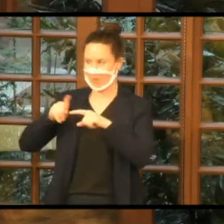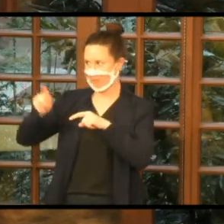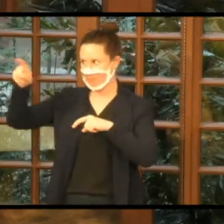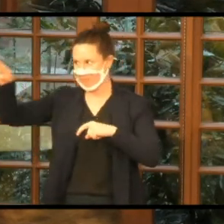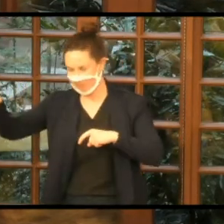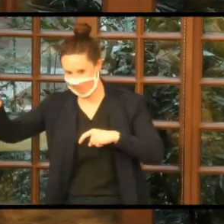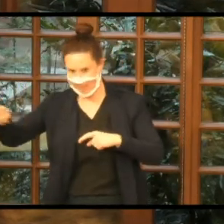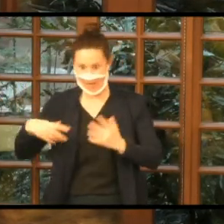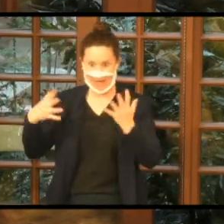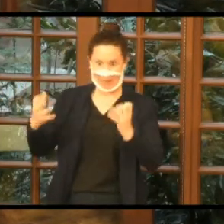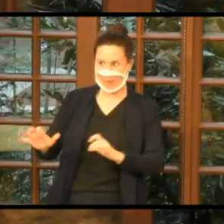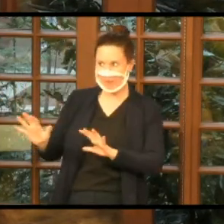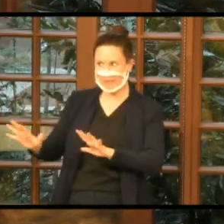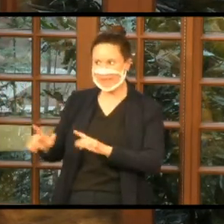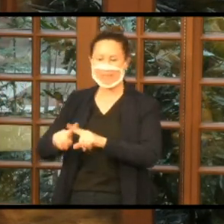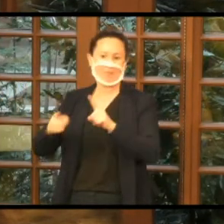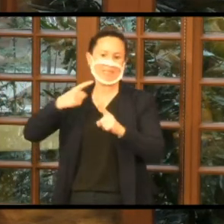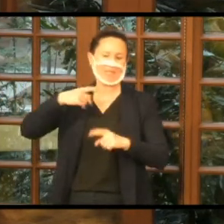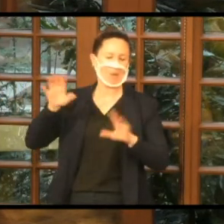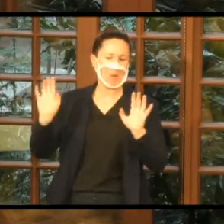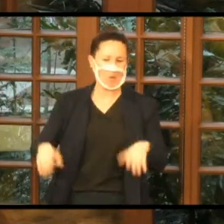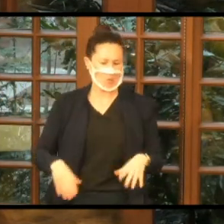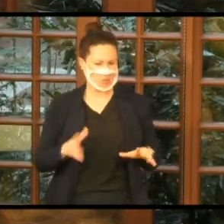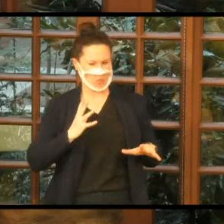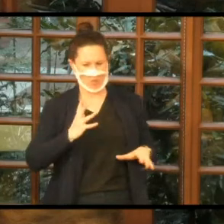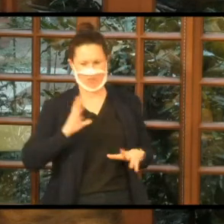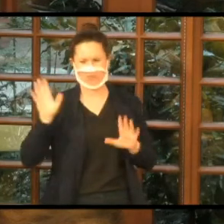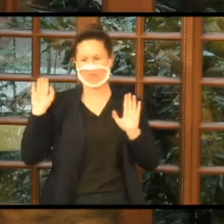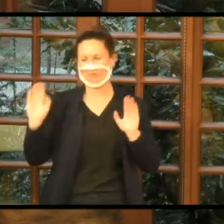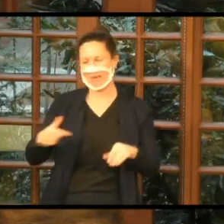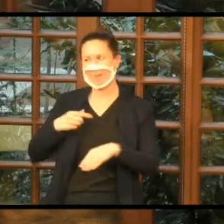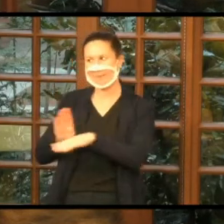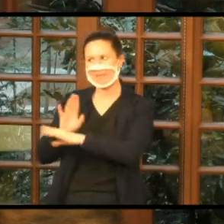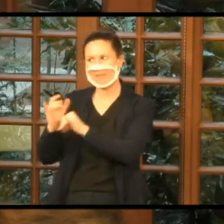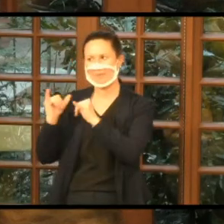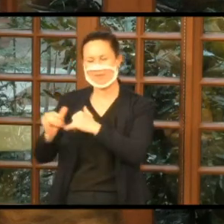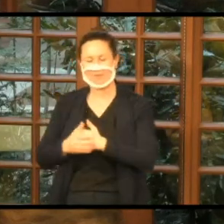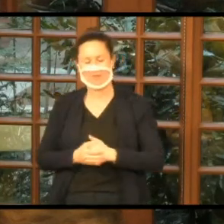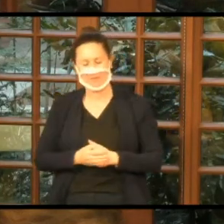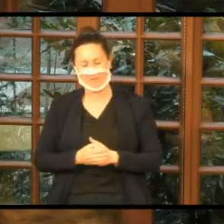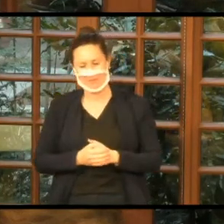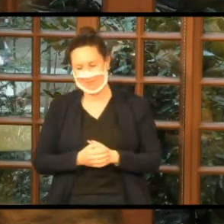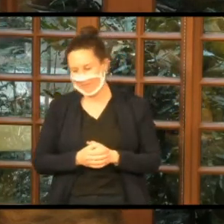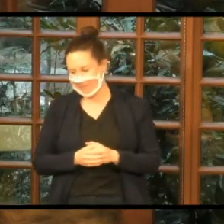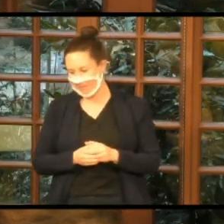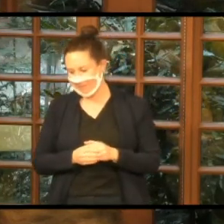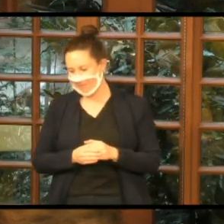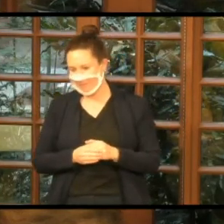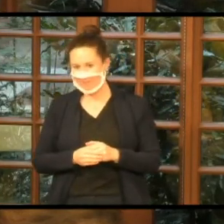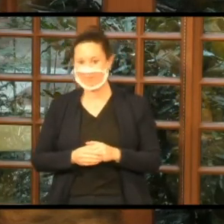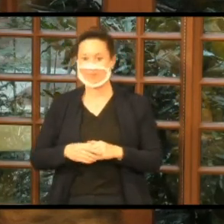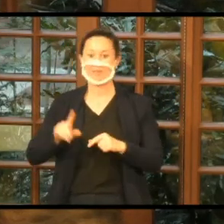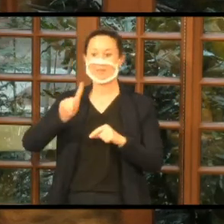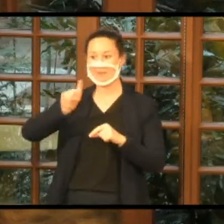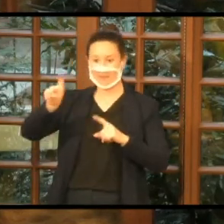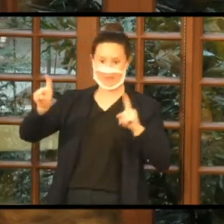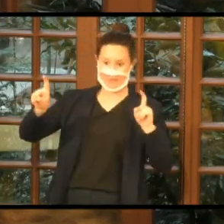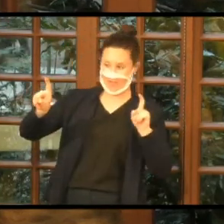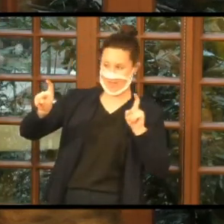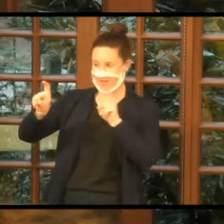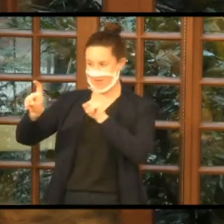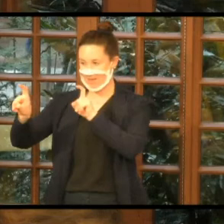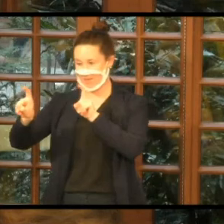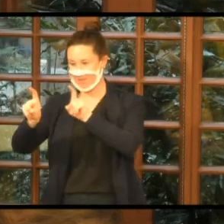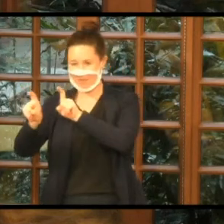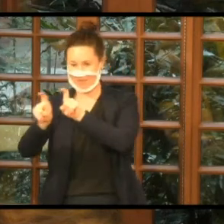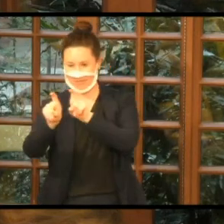reassure him, but instead I say, no, totally, it's fine. I've been busy too. I follow him through a second set of double doors and into the